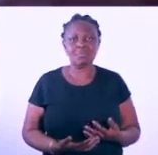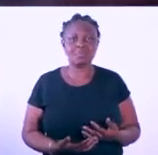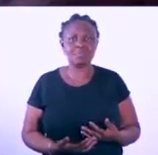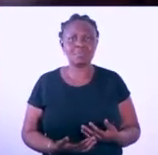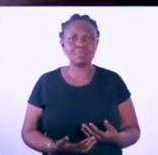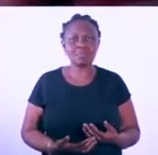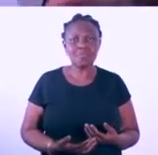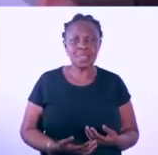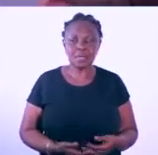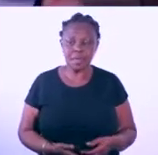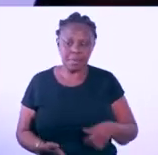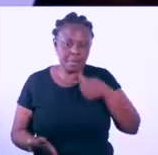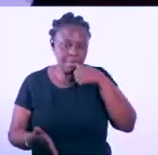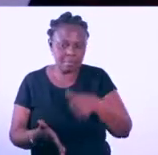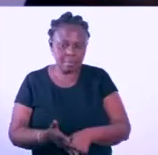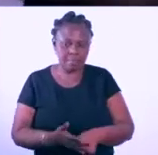Let's go to letters.